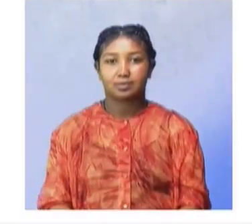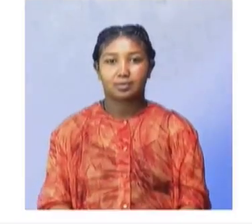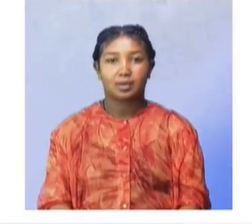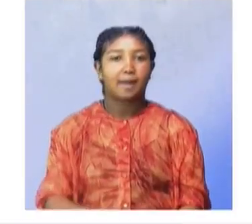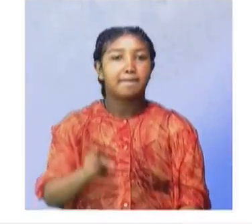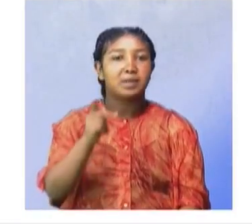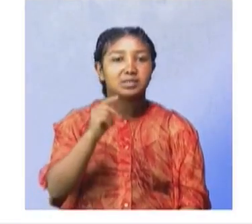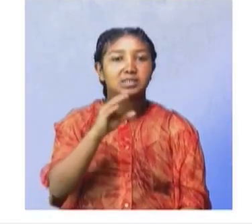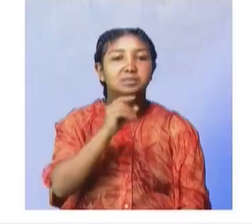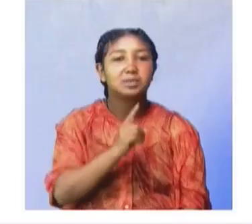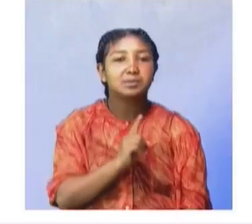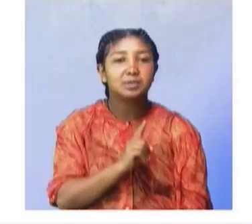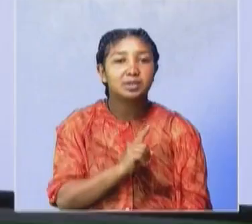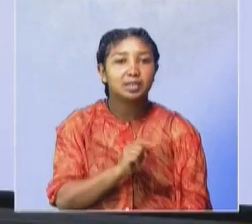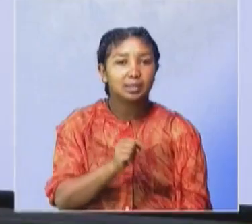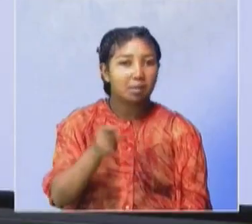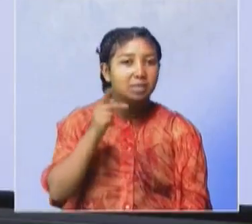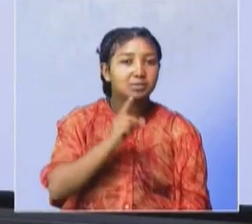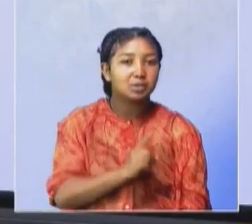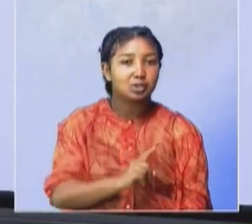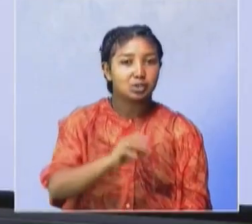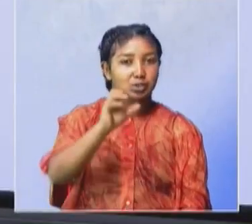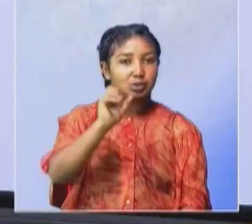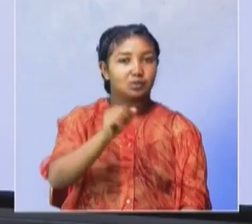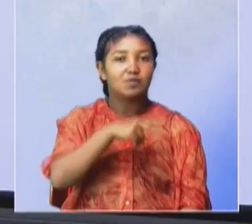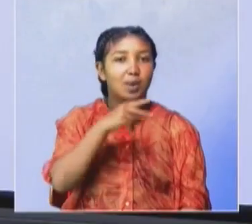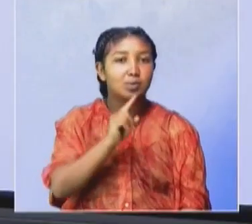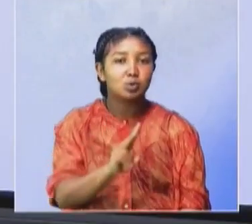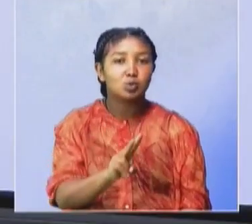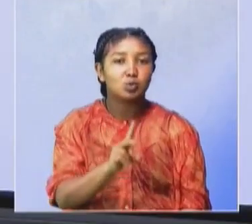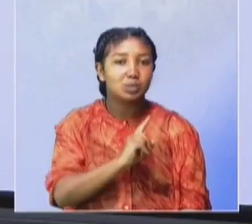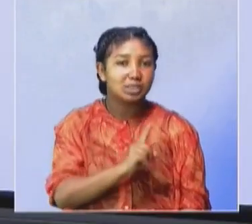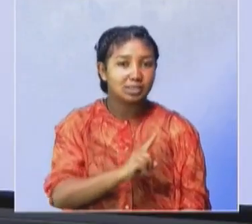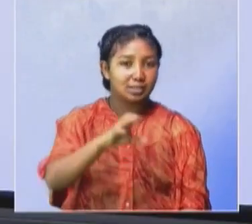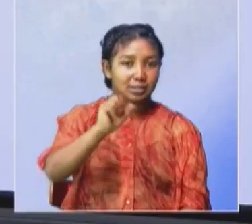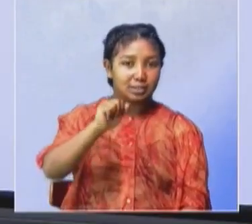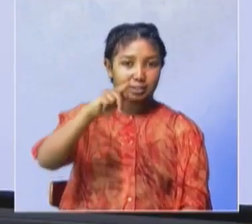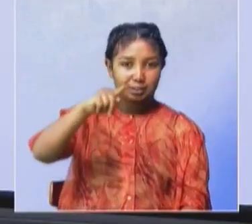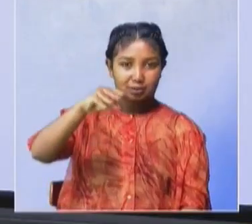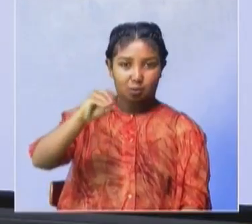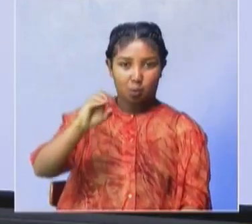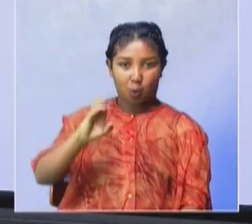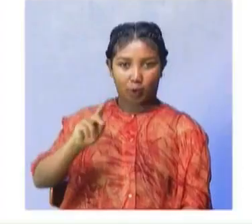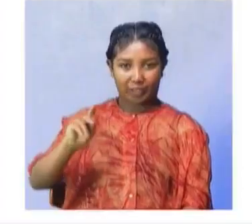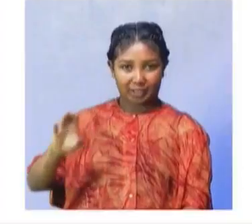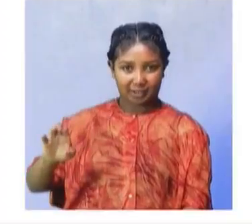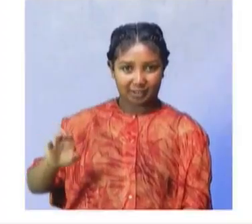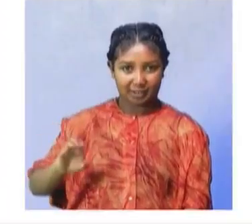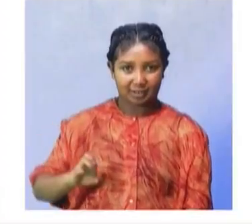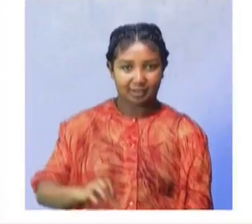the past tense of speak or V2, spoke.